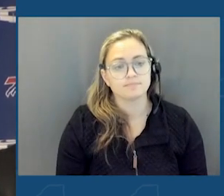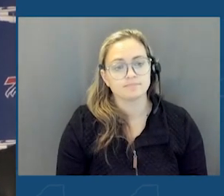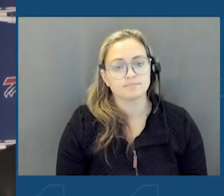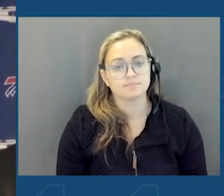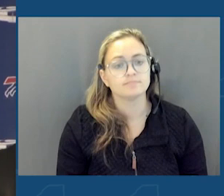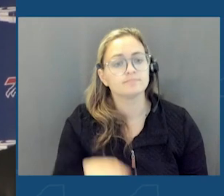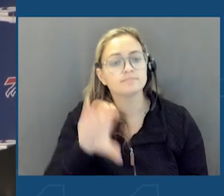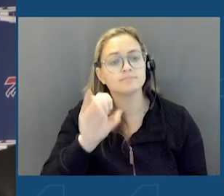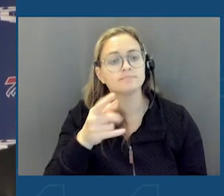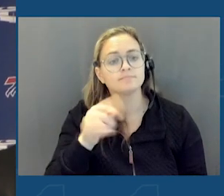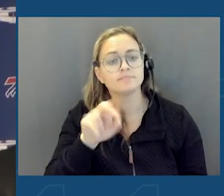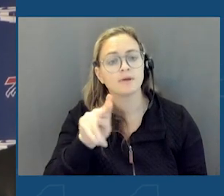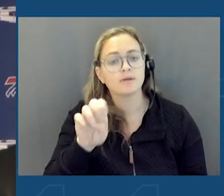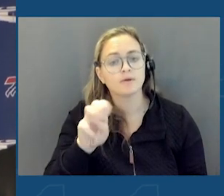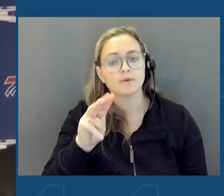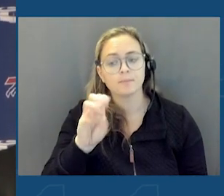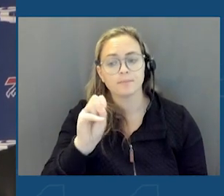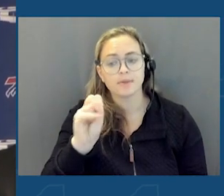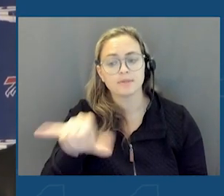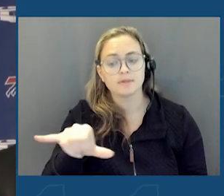Catherine Massey,